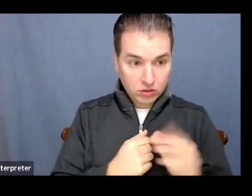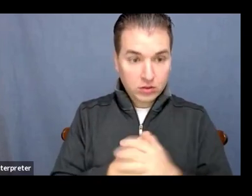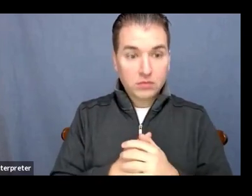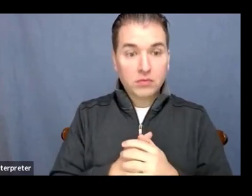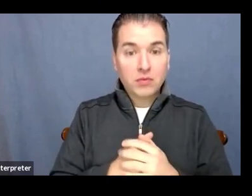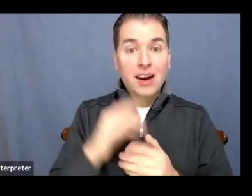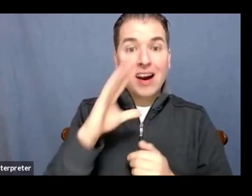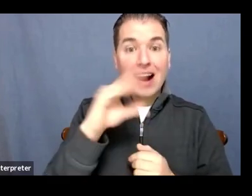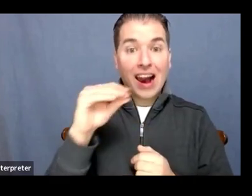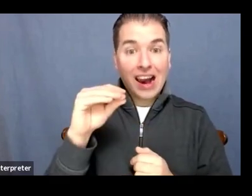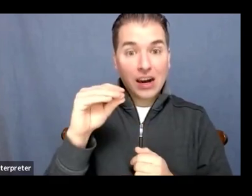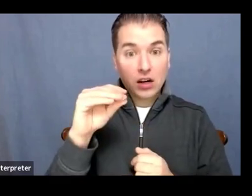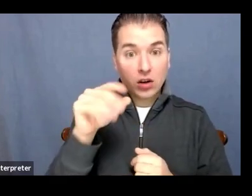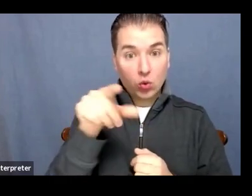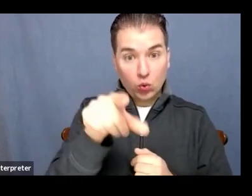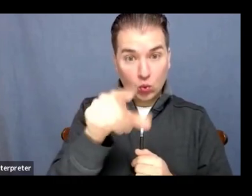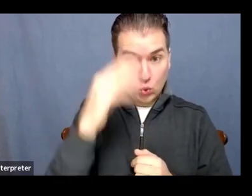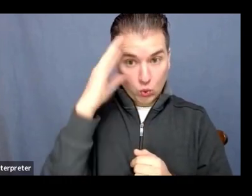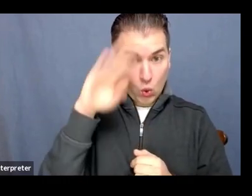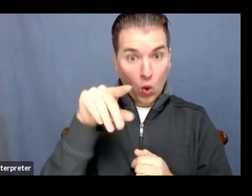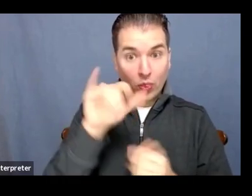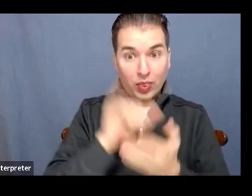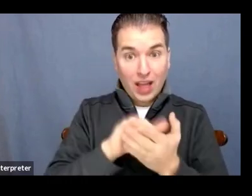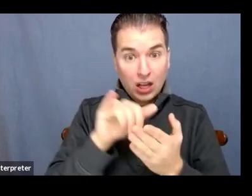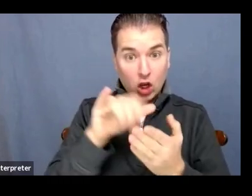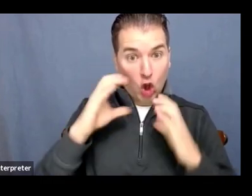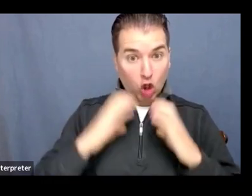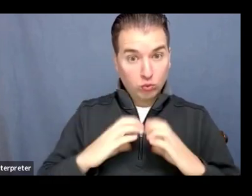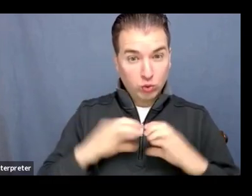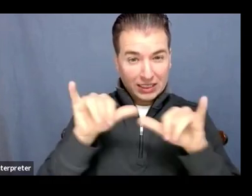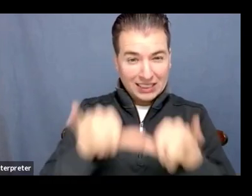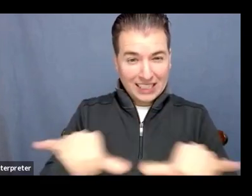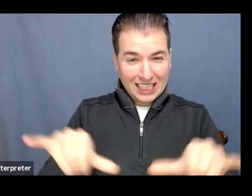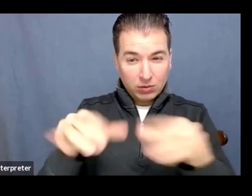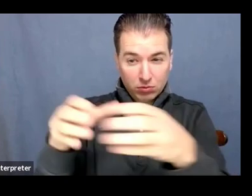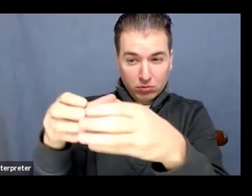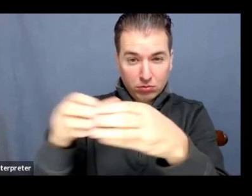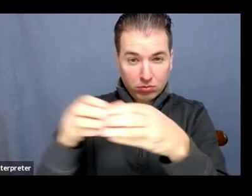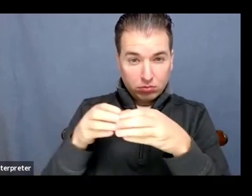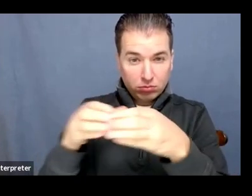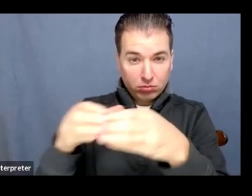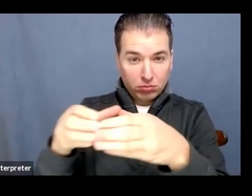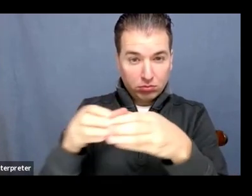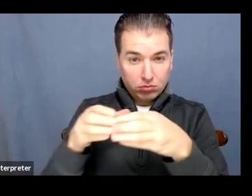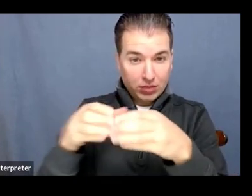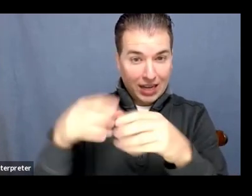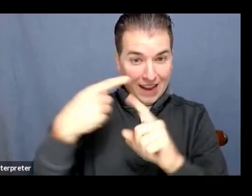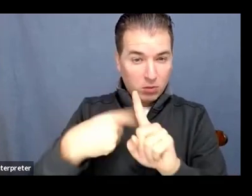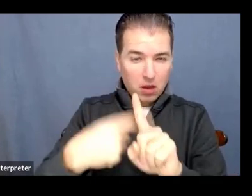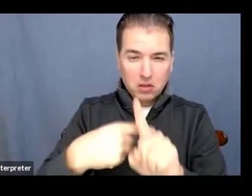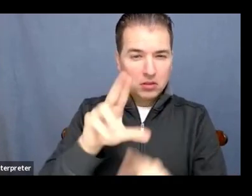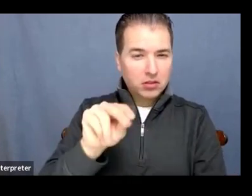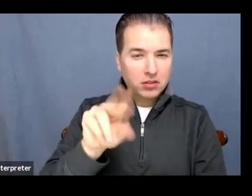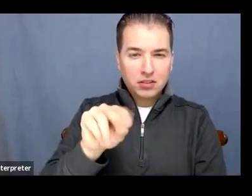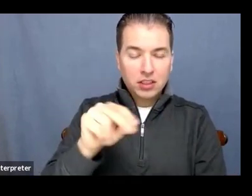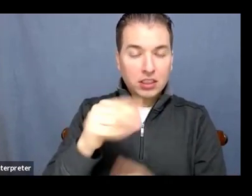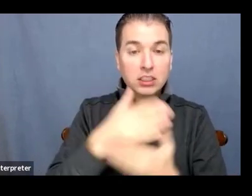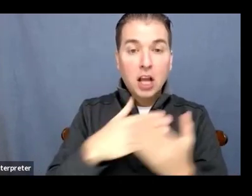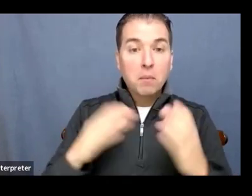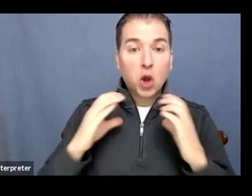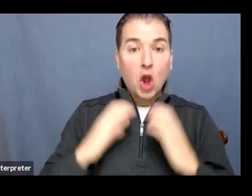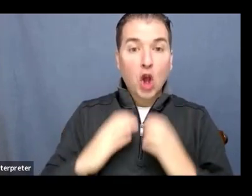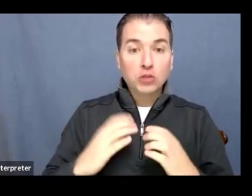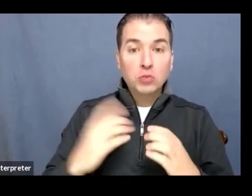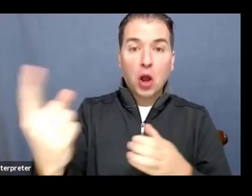I'm not going to have the same customers every month. Some people are going to leave because customers have a